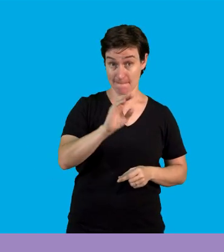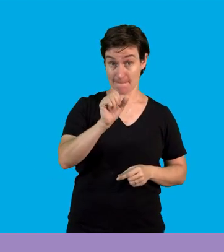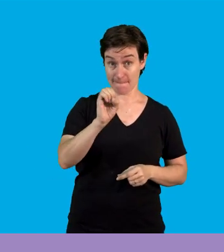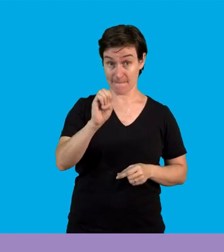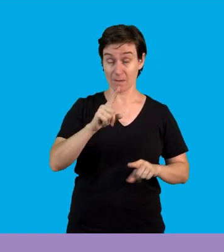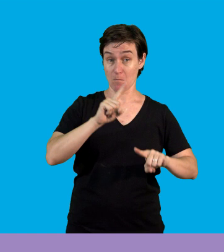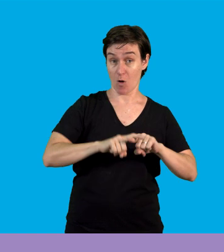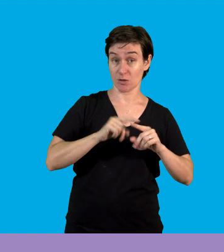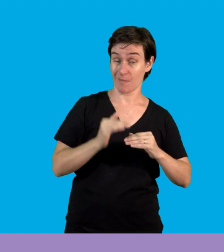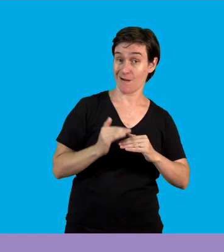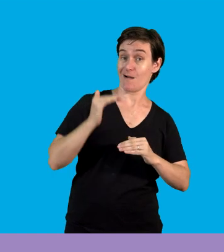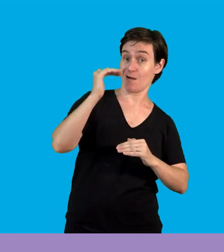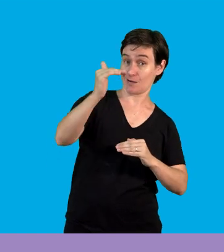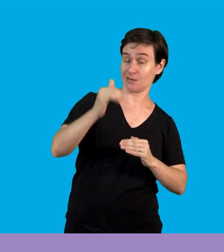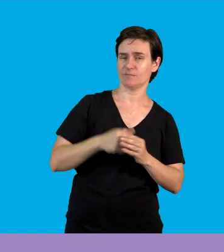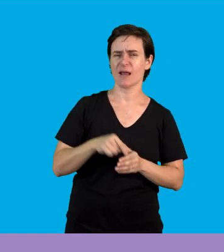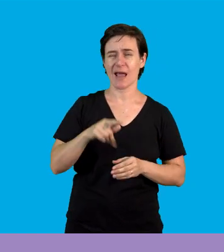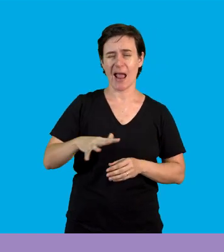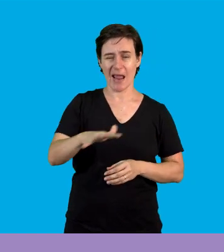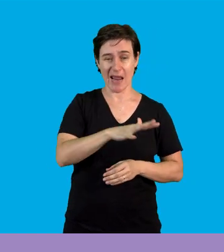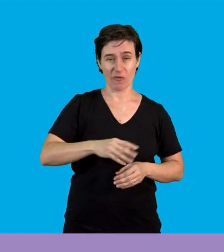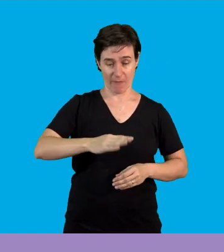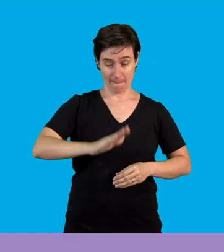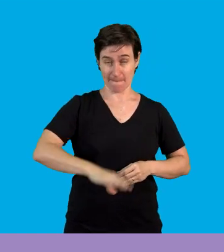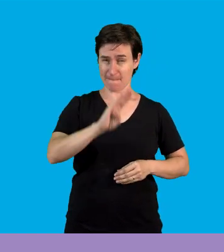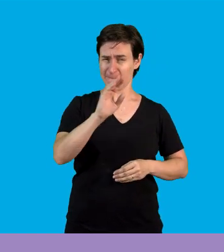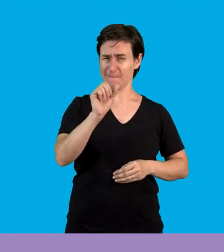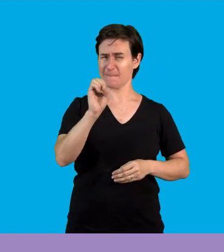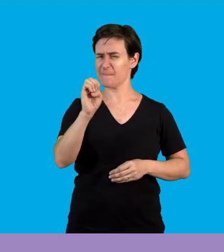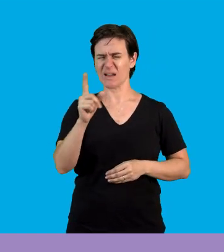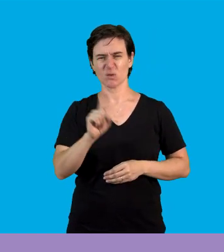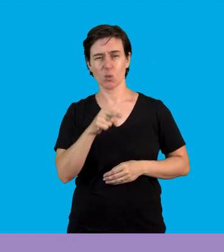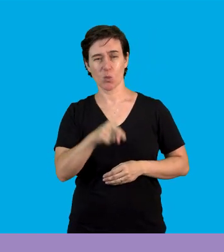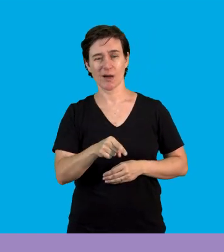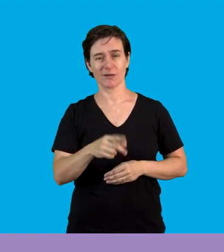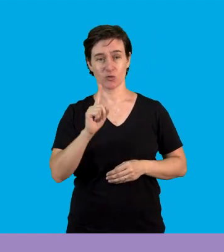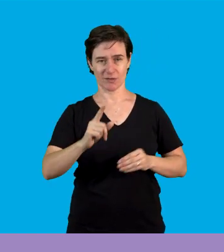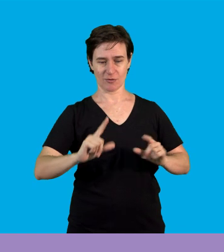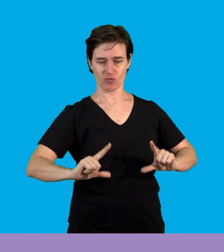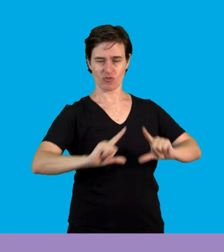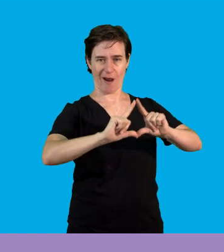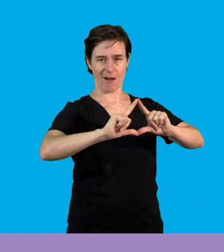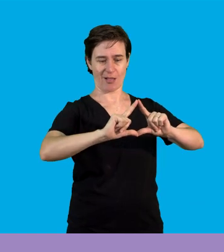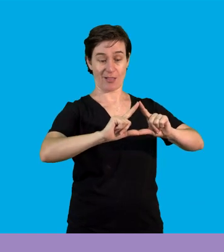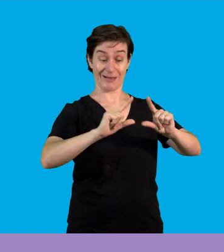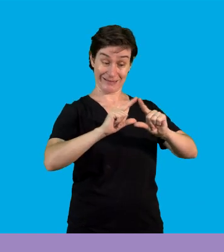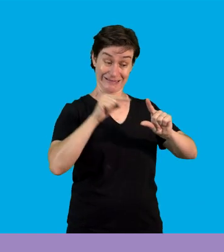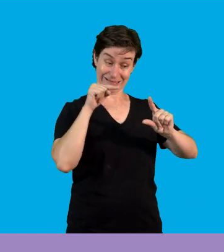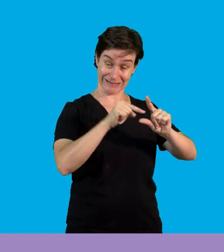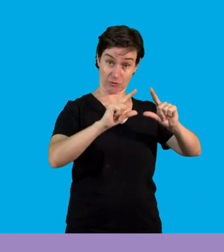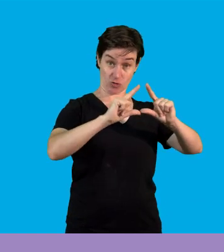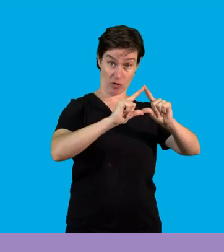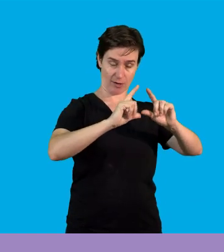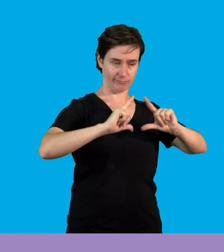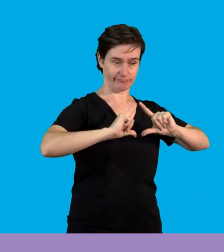height of the prism. Now the area of the base is the triangles. And since as